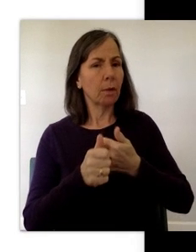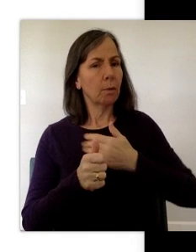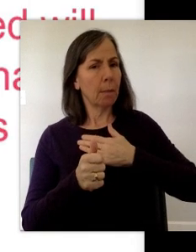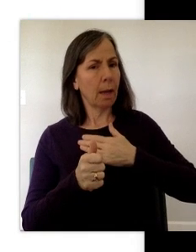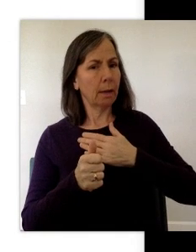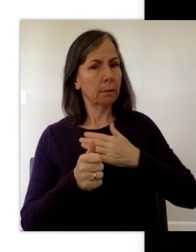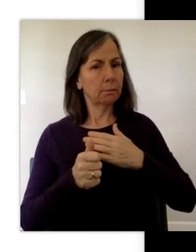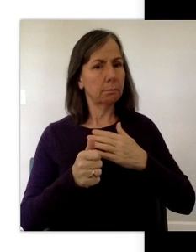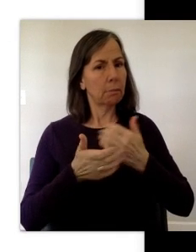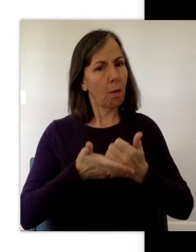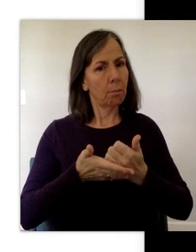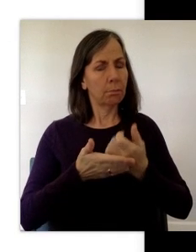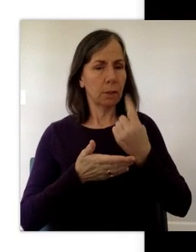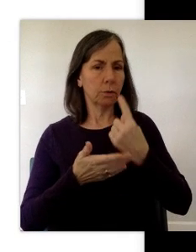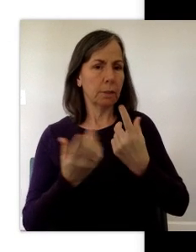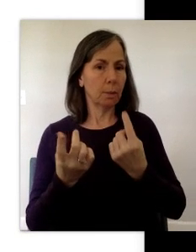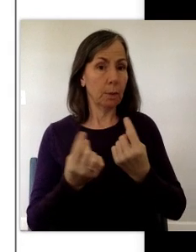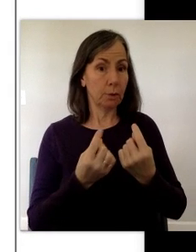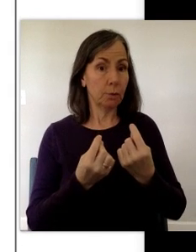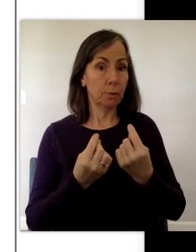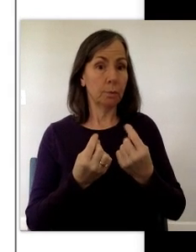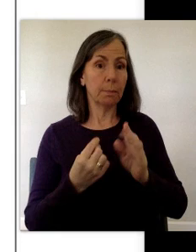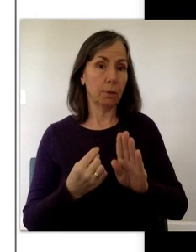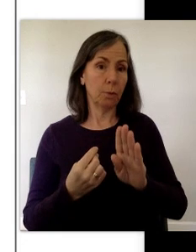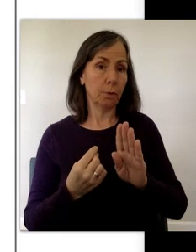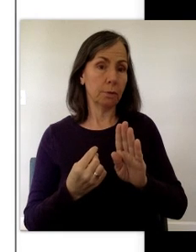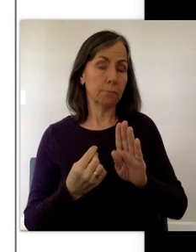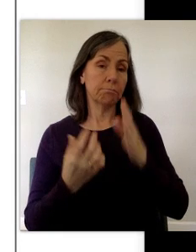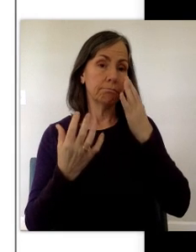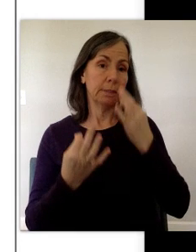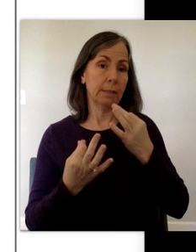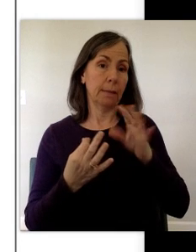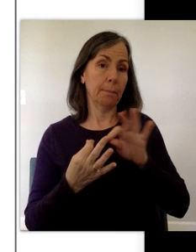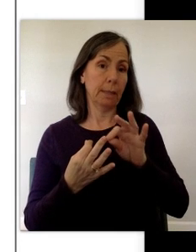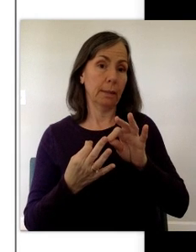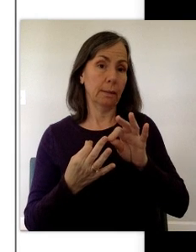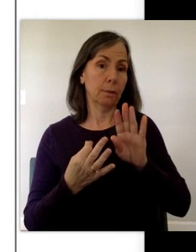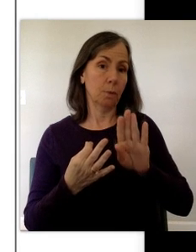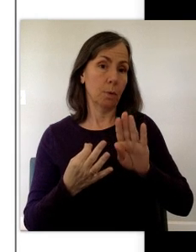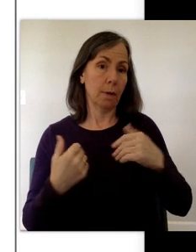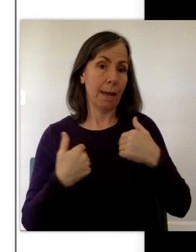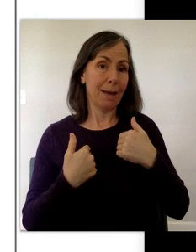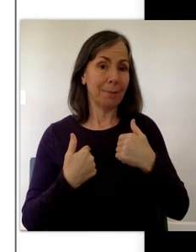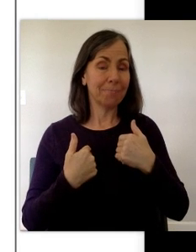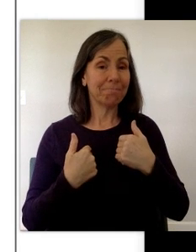All right.